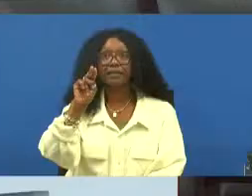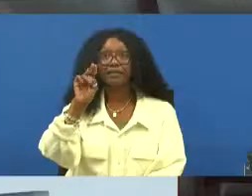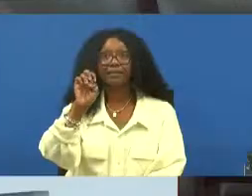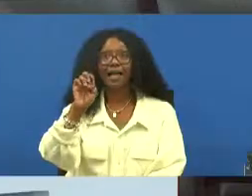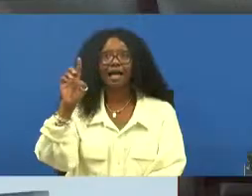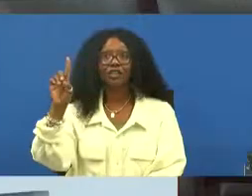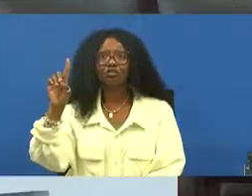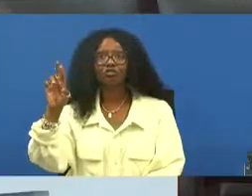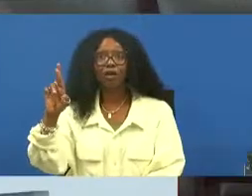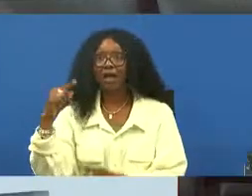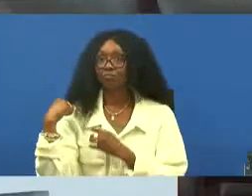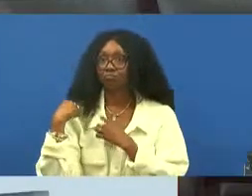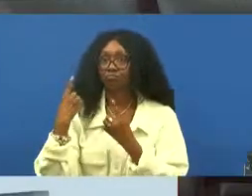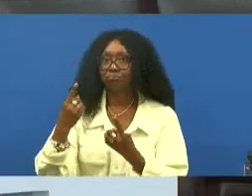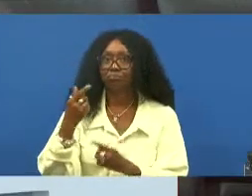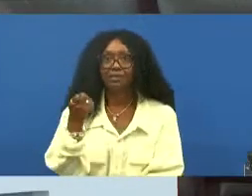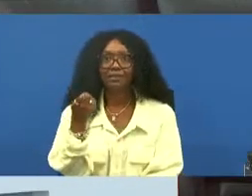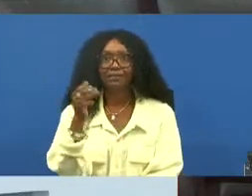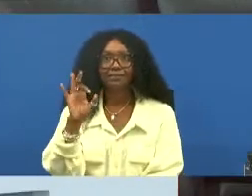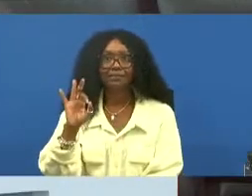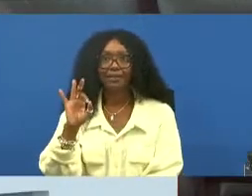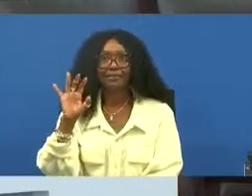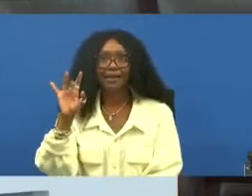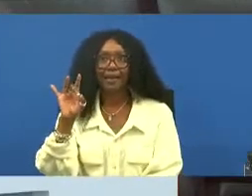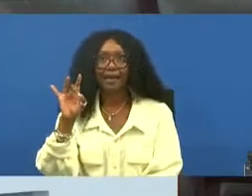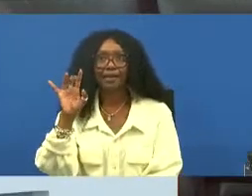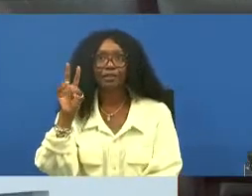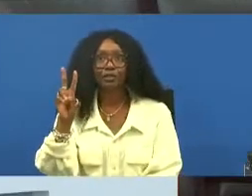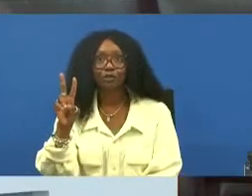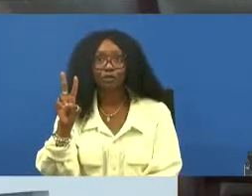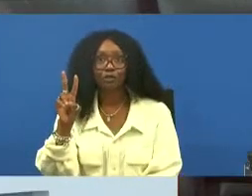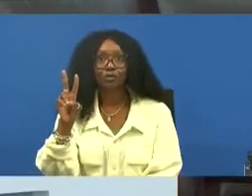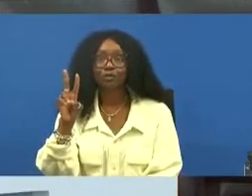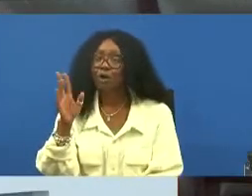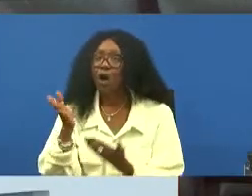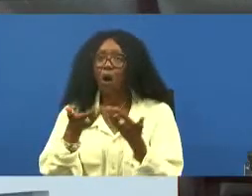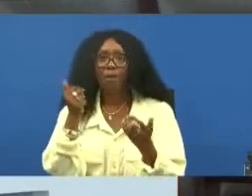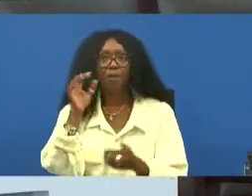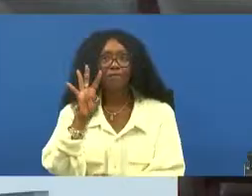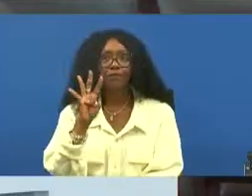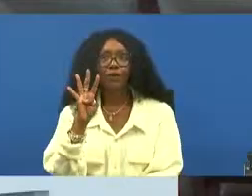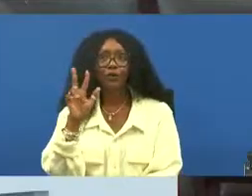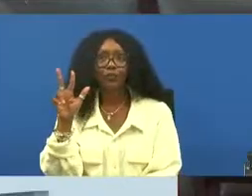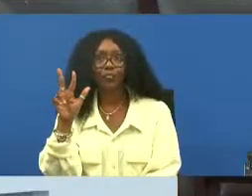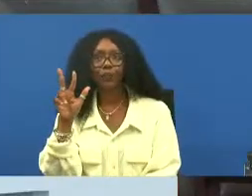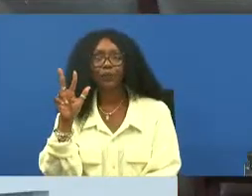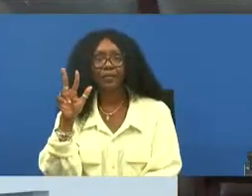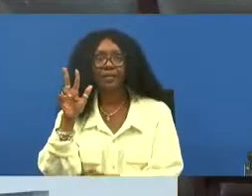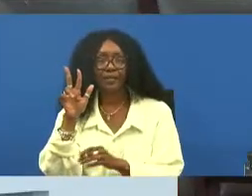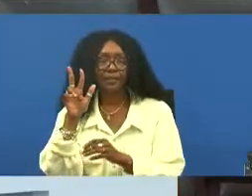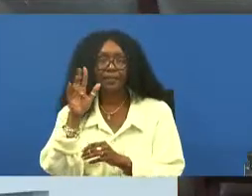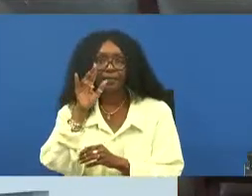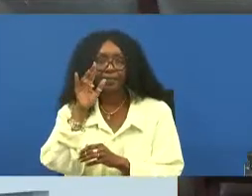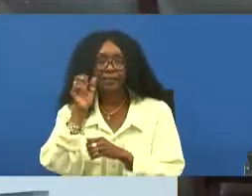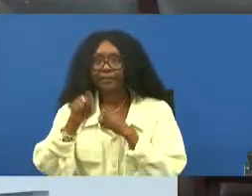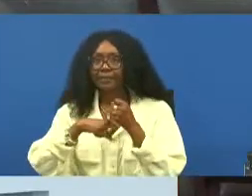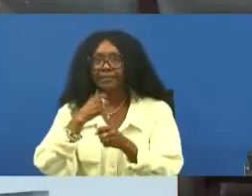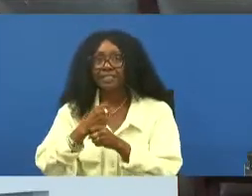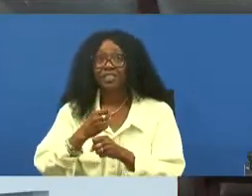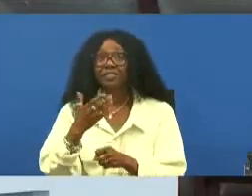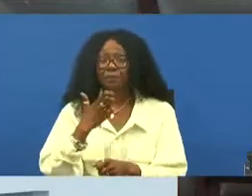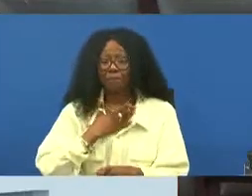since 1982. Been there about 43 years. Raised my kids there, sent my kids to private schools.